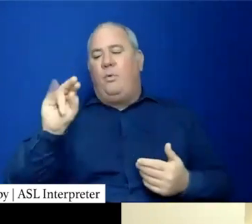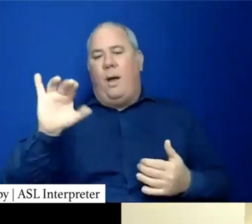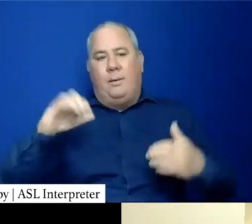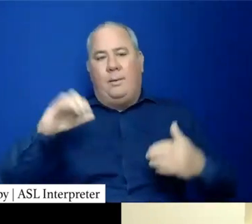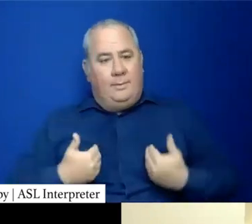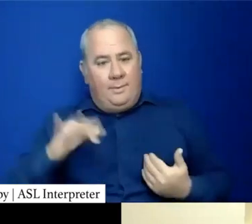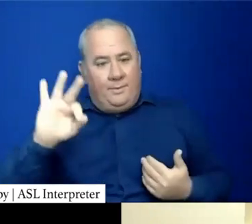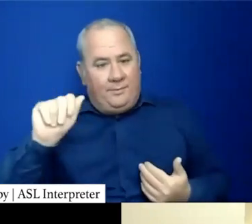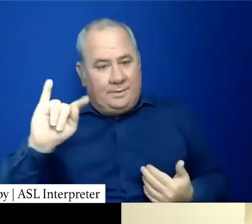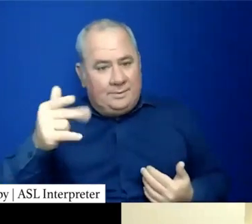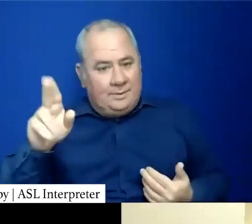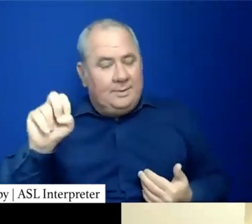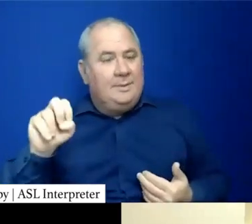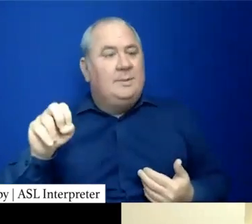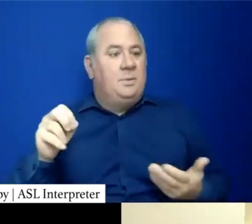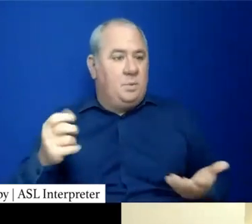every day.